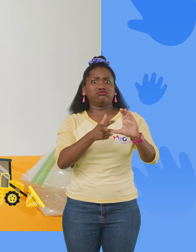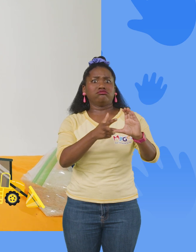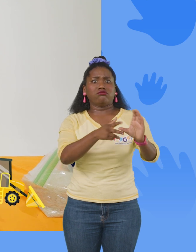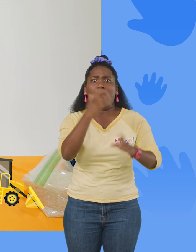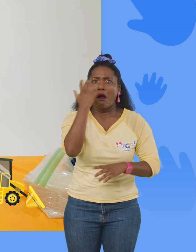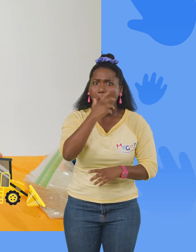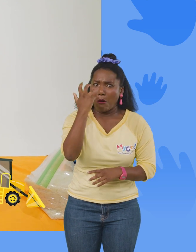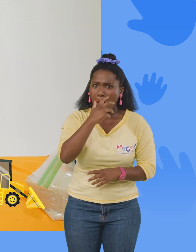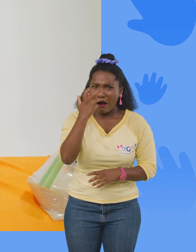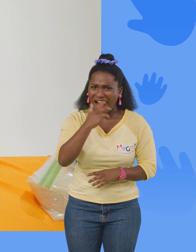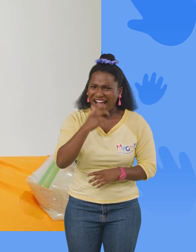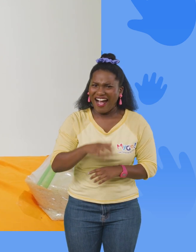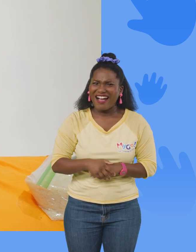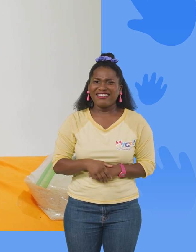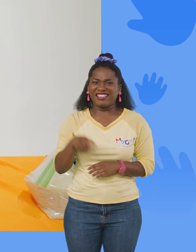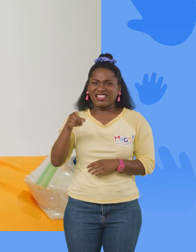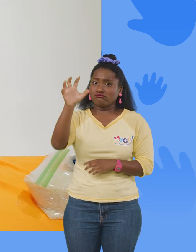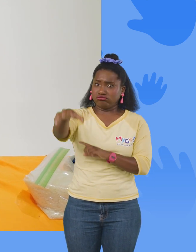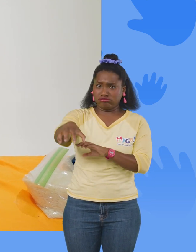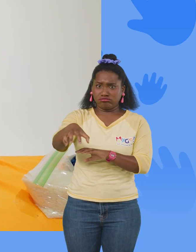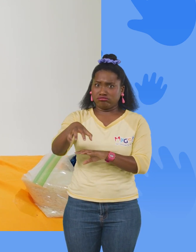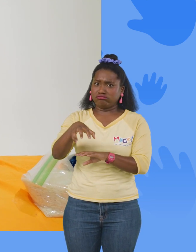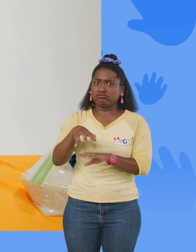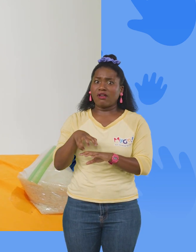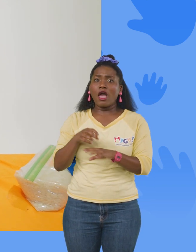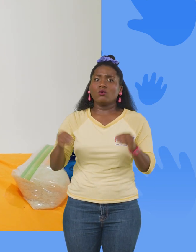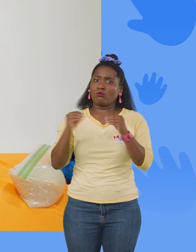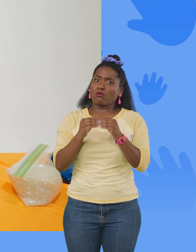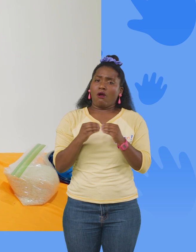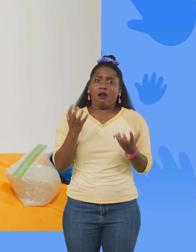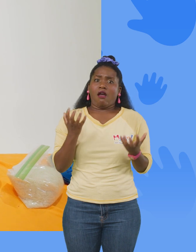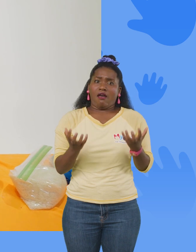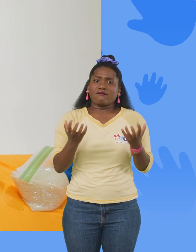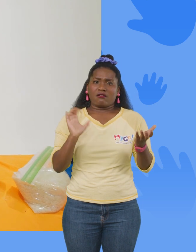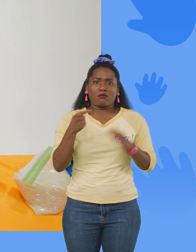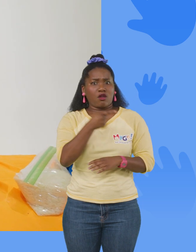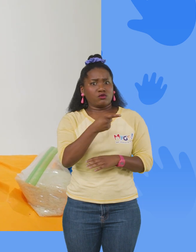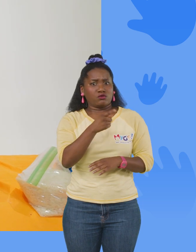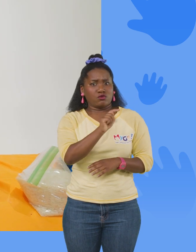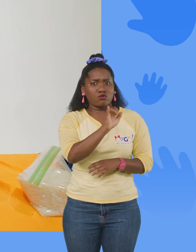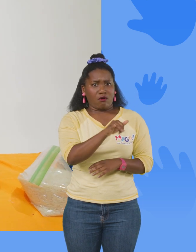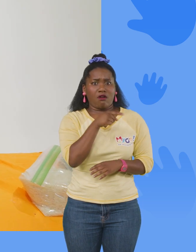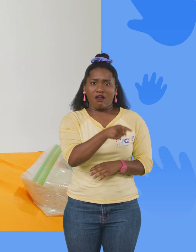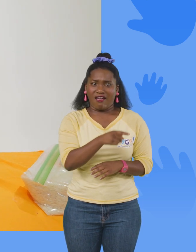Whoa, this excavator is actually heavier than this front loader toy.